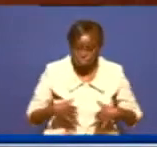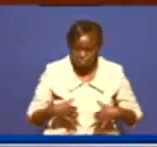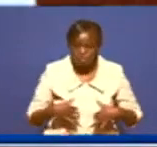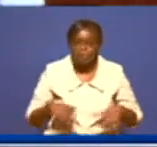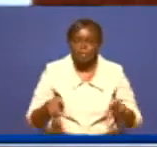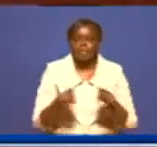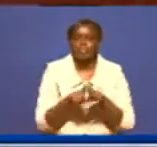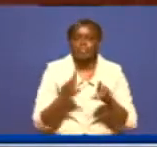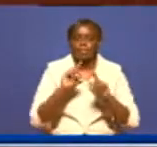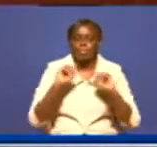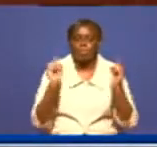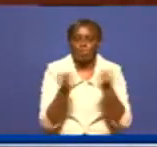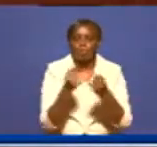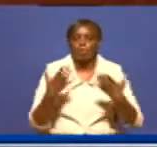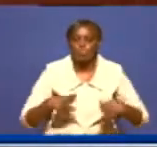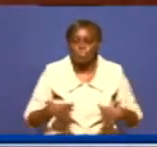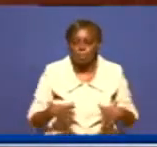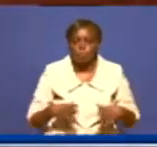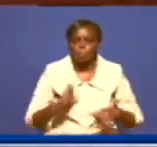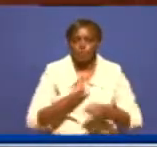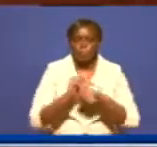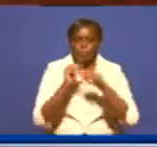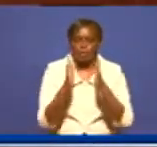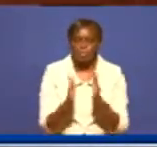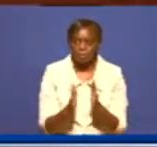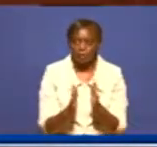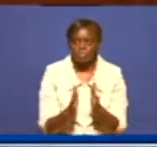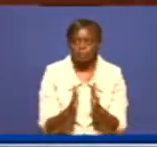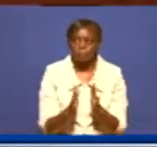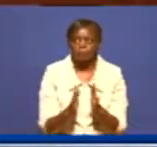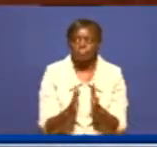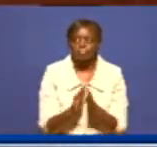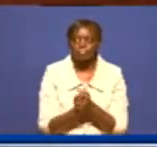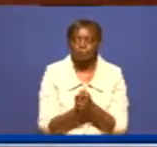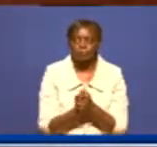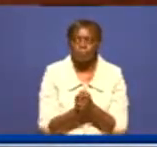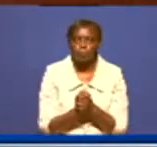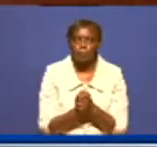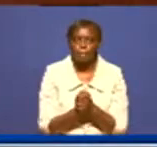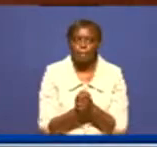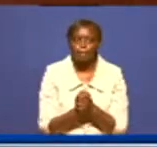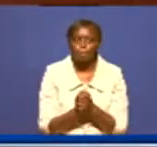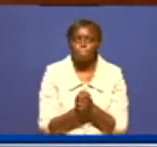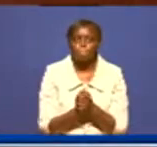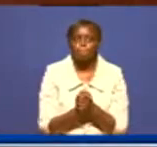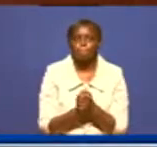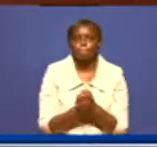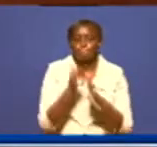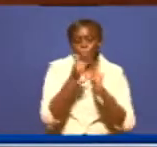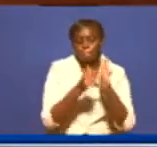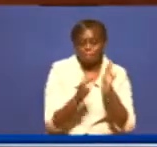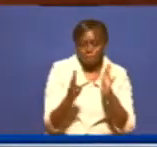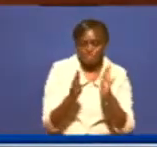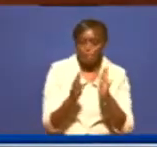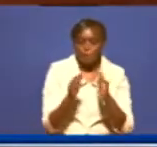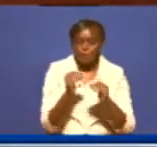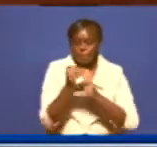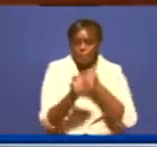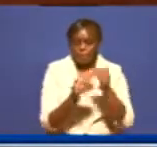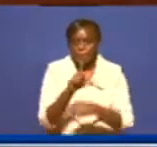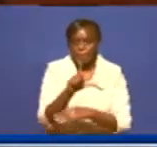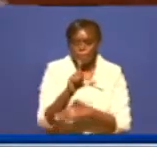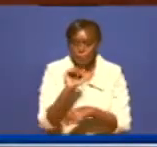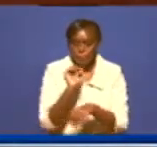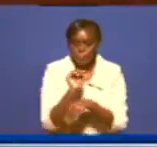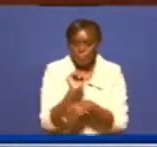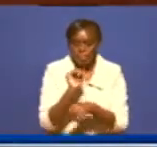all Kenyans, Majority Leader. And finally, Madam, Mr. Speaker, is to say this: we should process this law, but I request